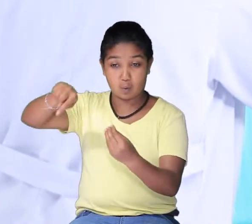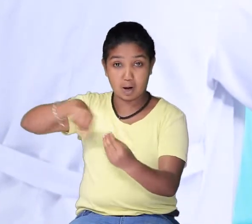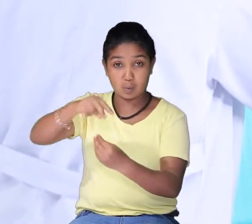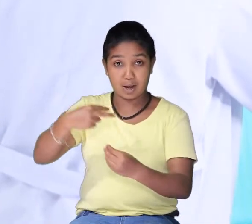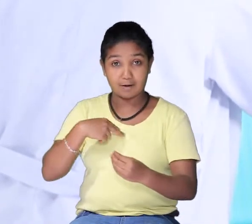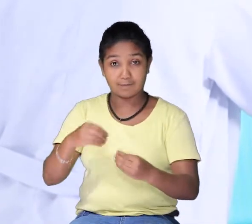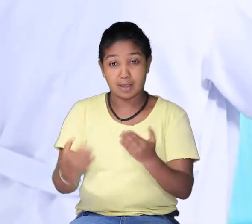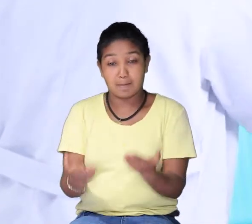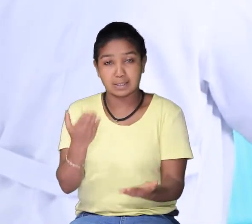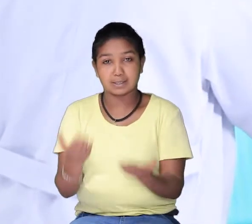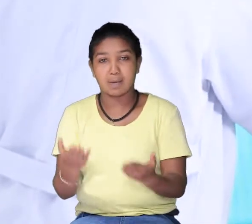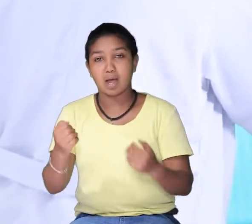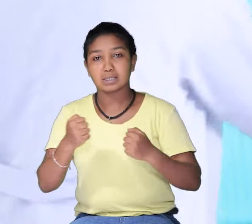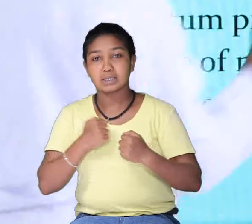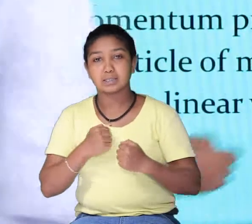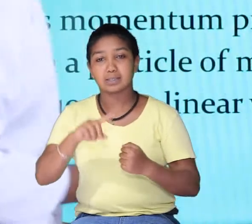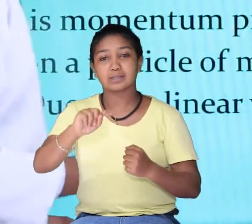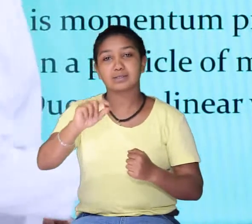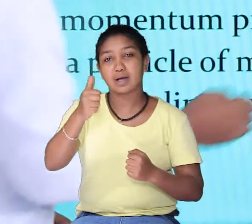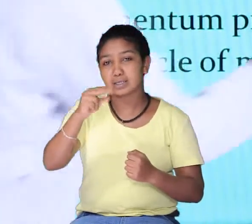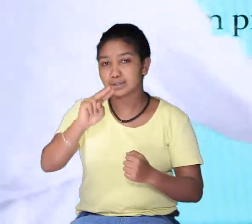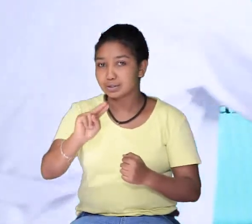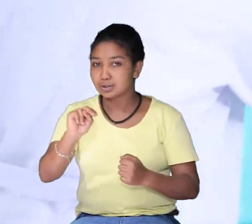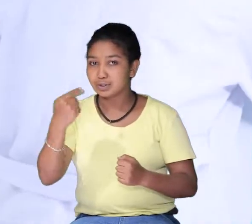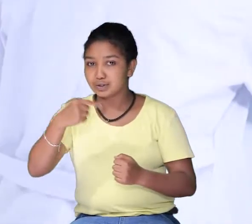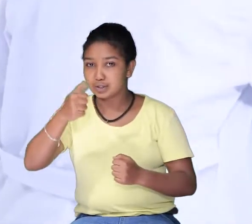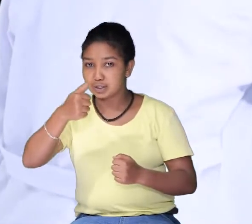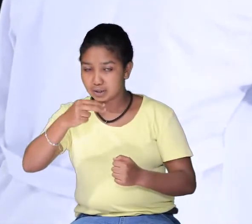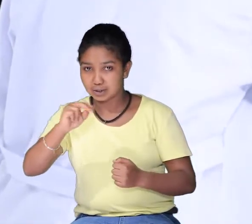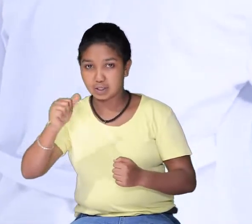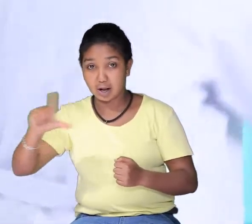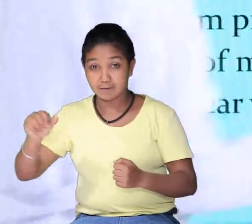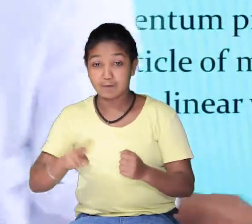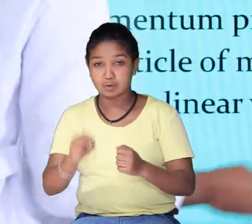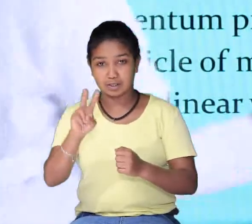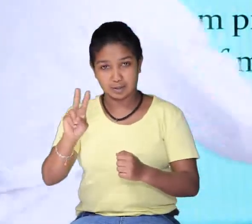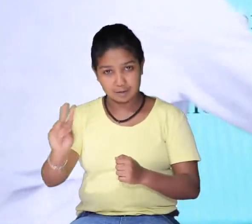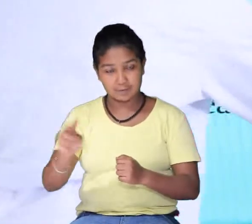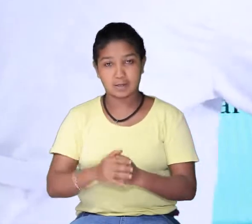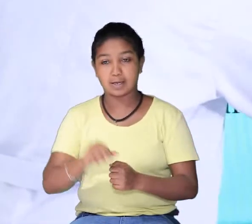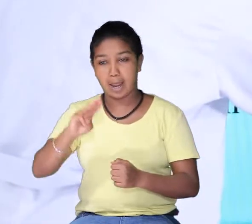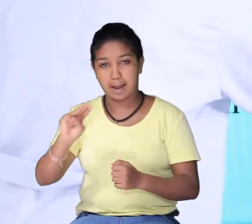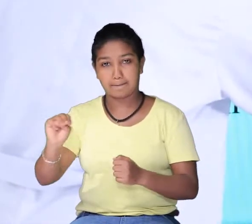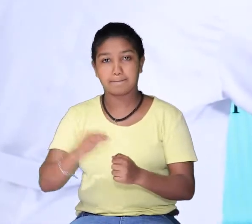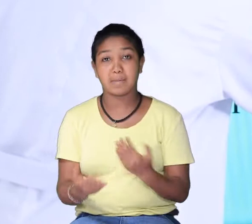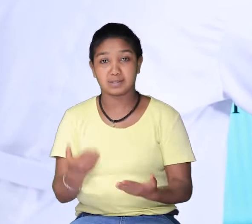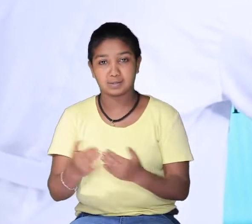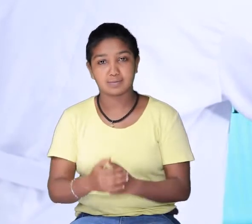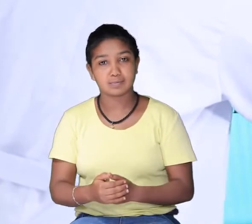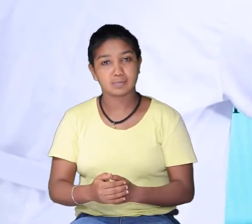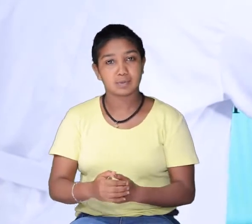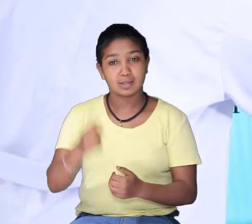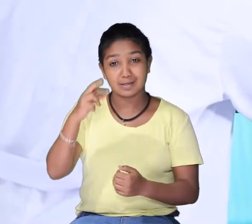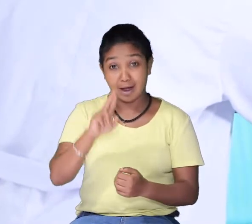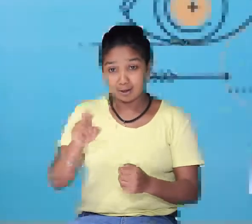have the mass. The mass has a tangential velocity, v. And this particle has its own mass, m. And it is at